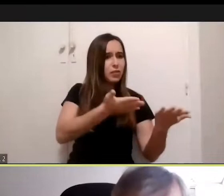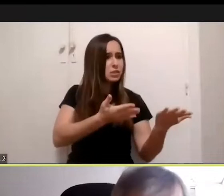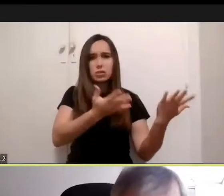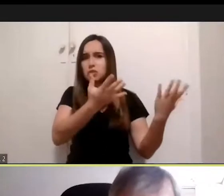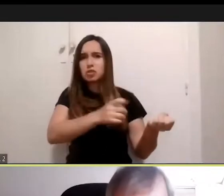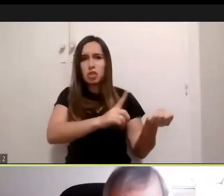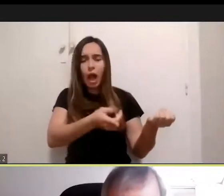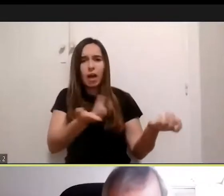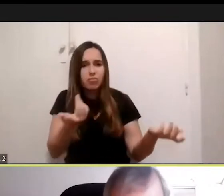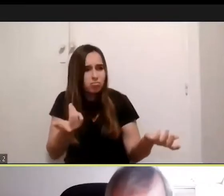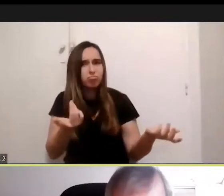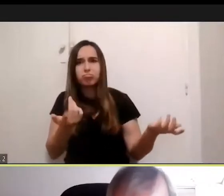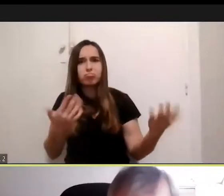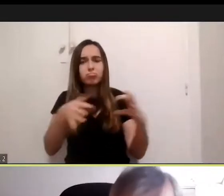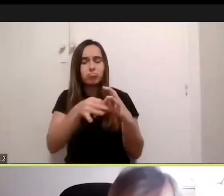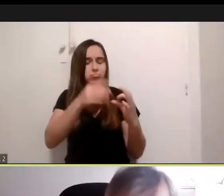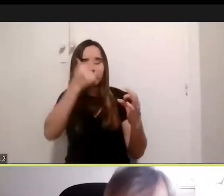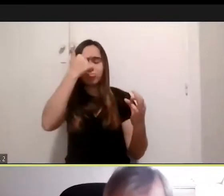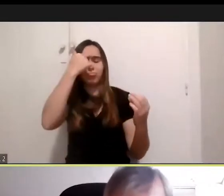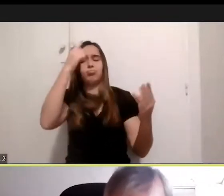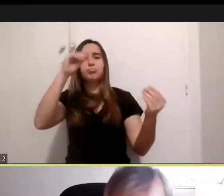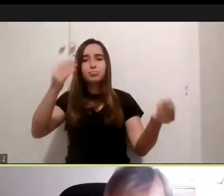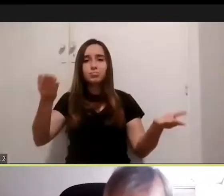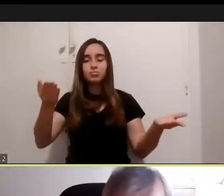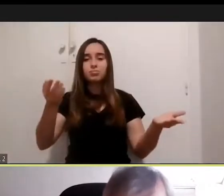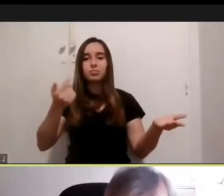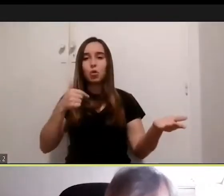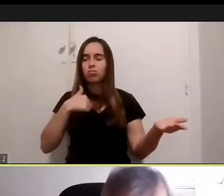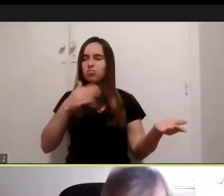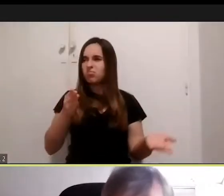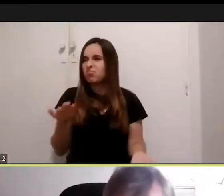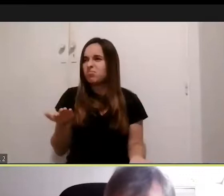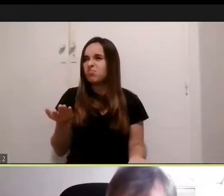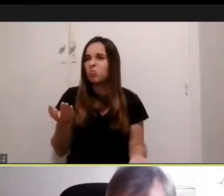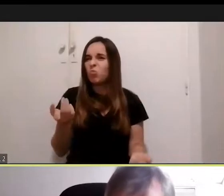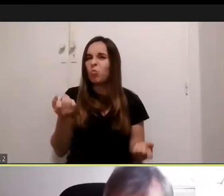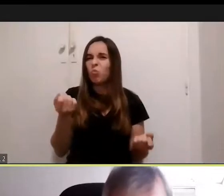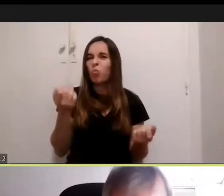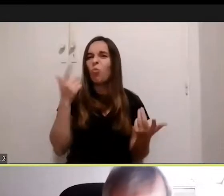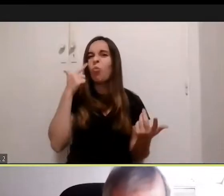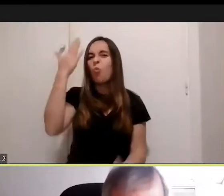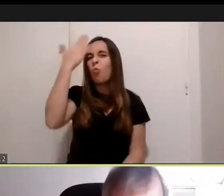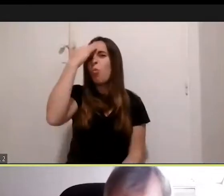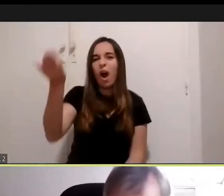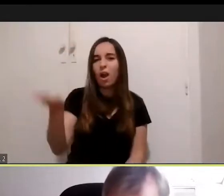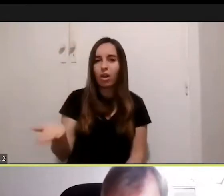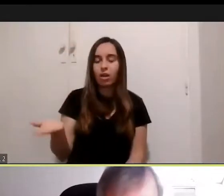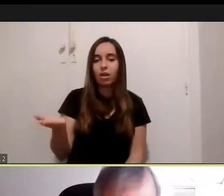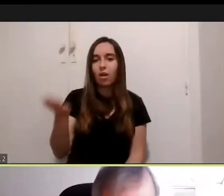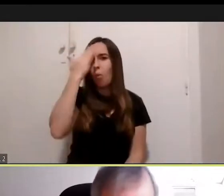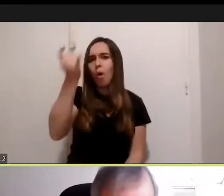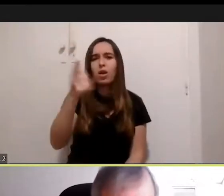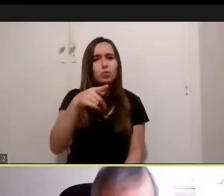weren't using it. So I asked a stupid question, which is, why? Why don't we do this? And I came up